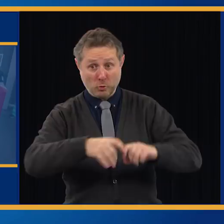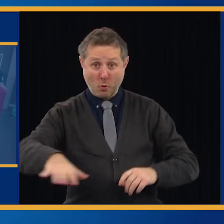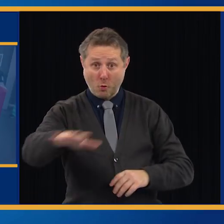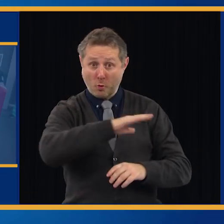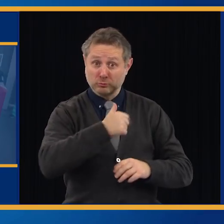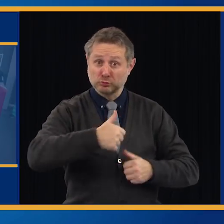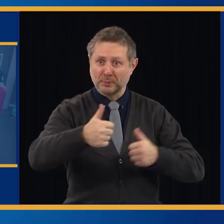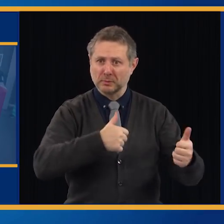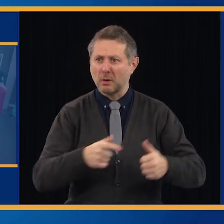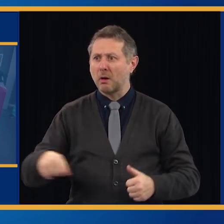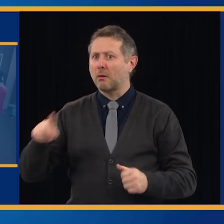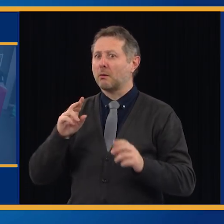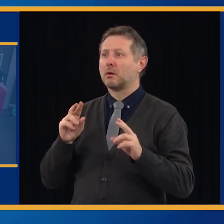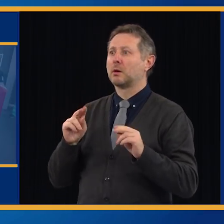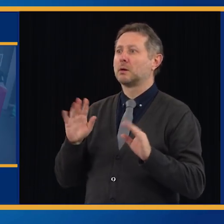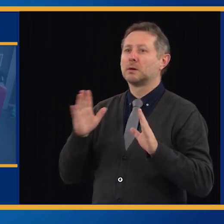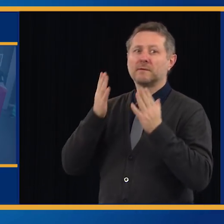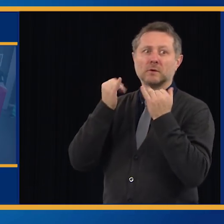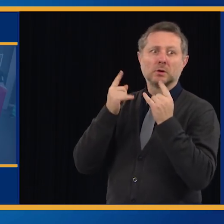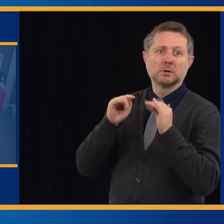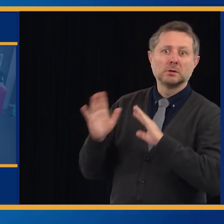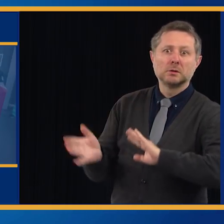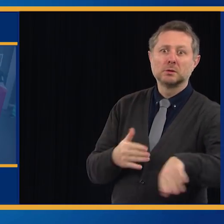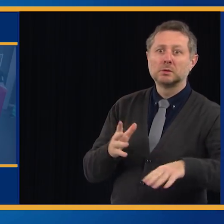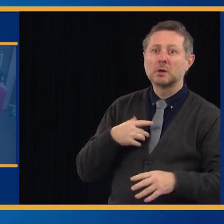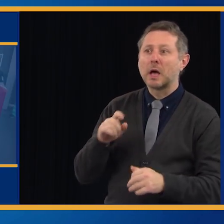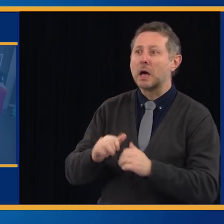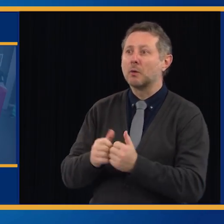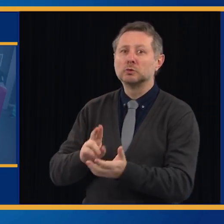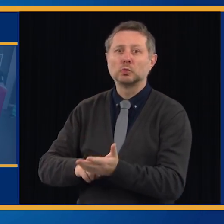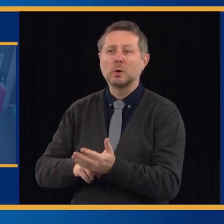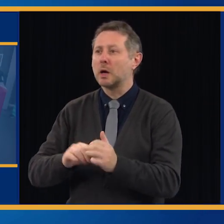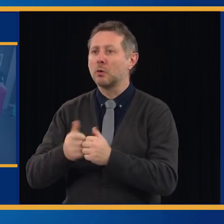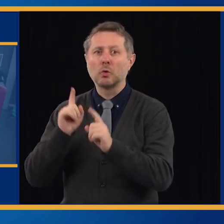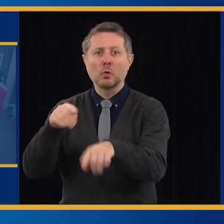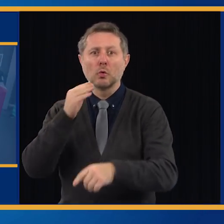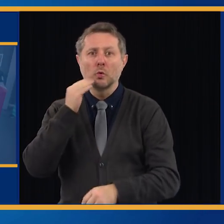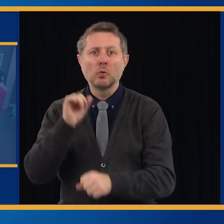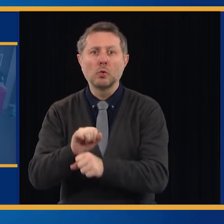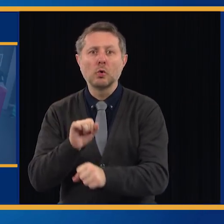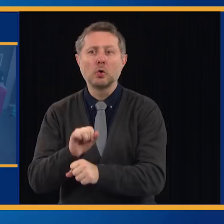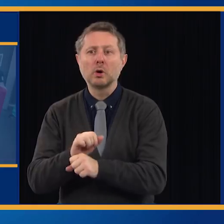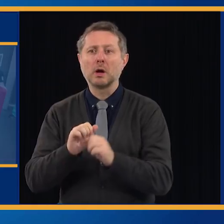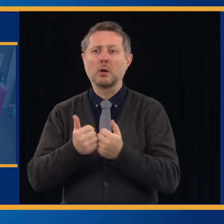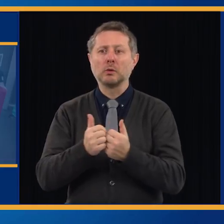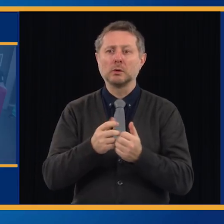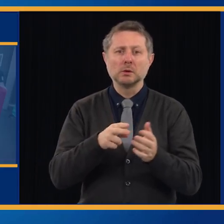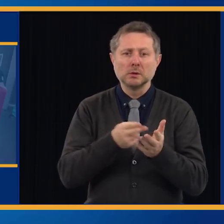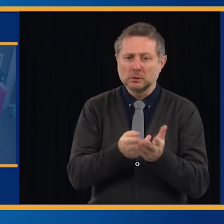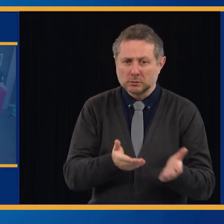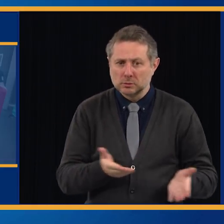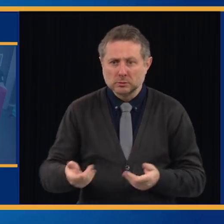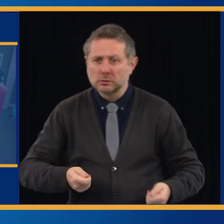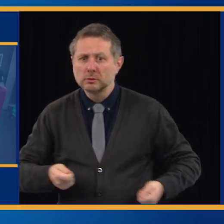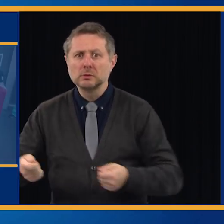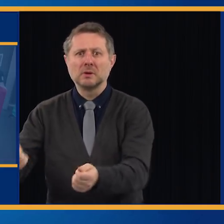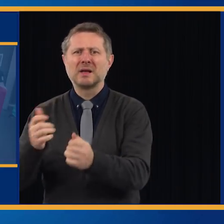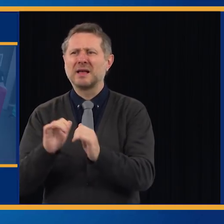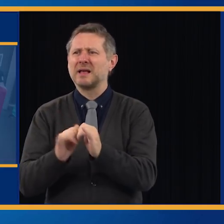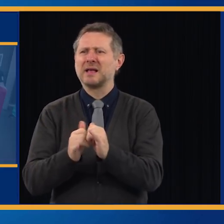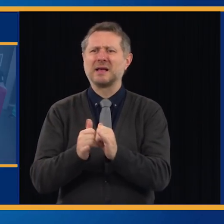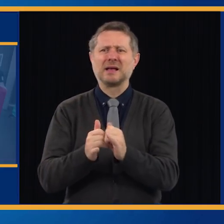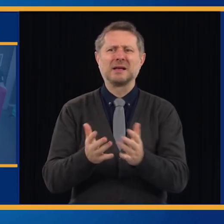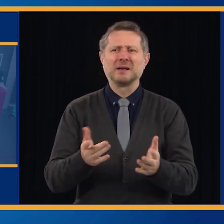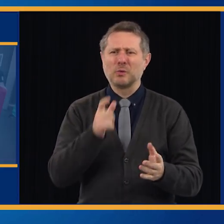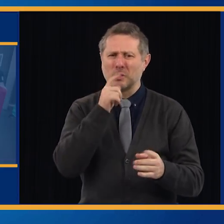it. That's how the nurses are getting to work. That's how the orderlies are getting to work. Nobody will be in a hospital. Nobody will be there to deliver the